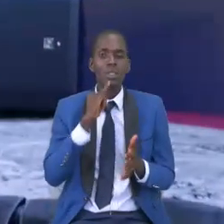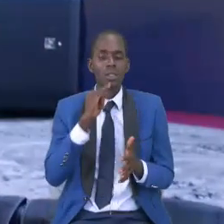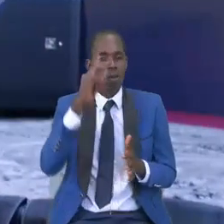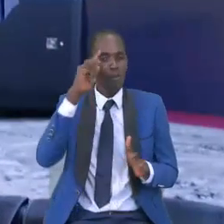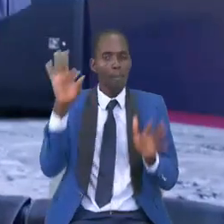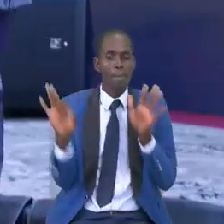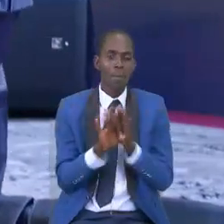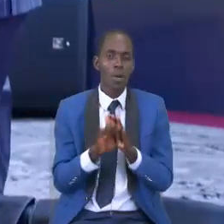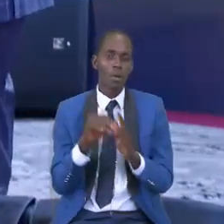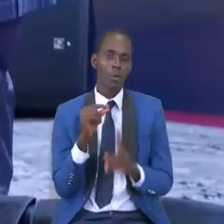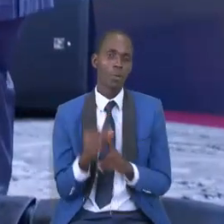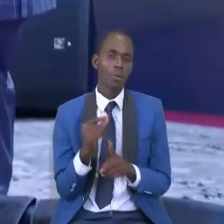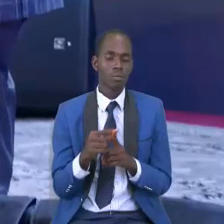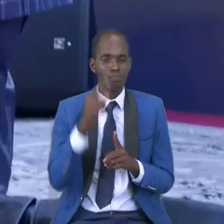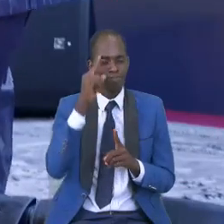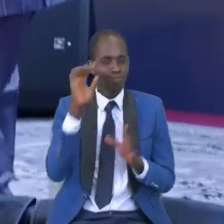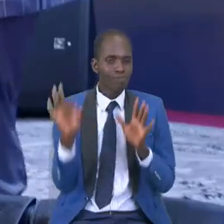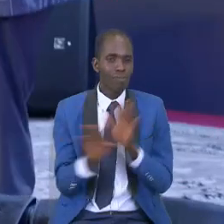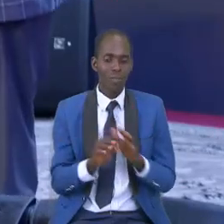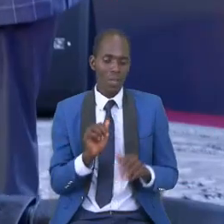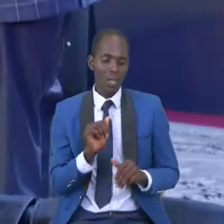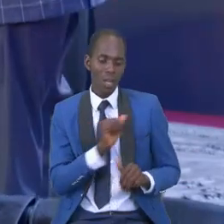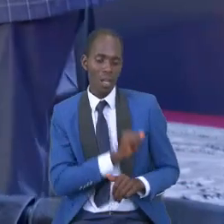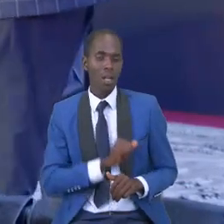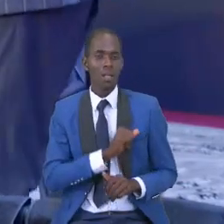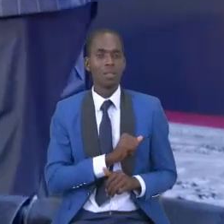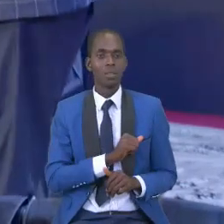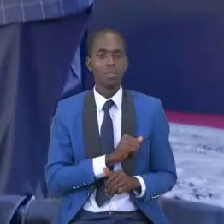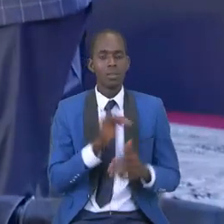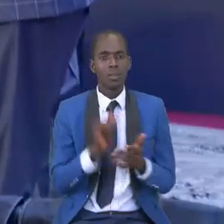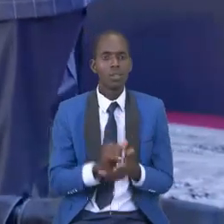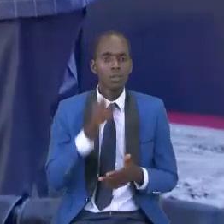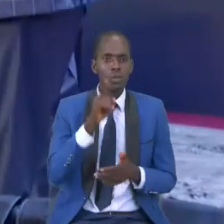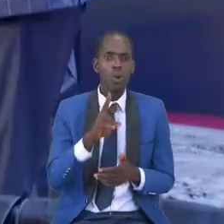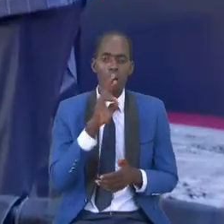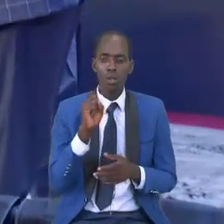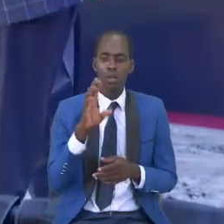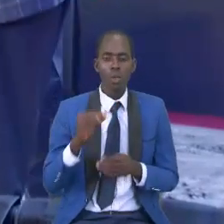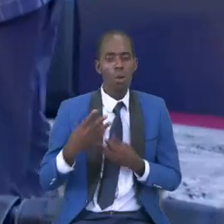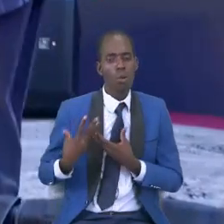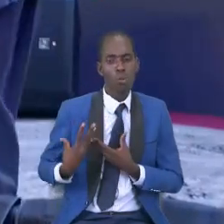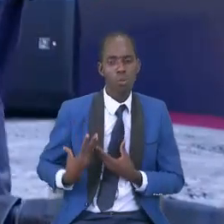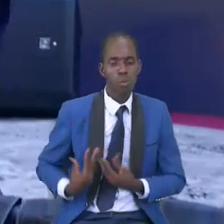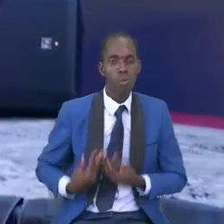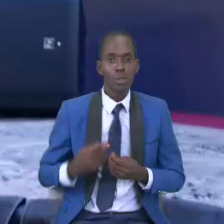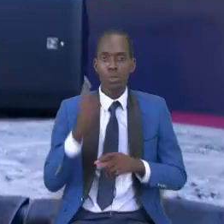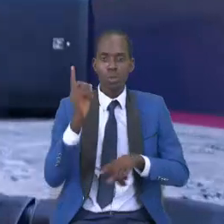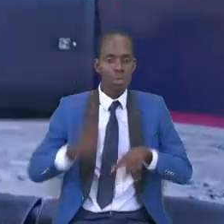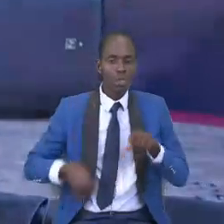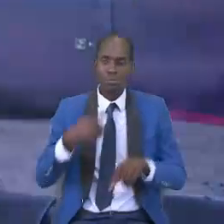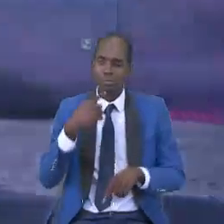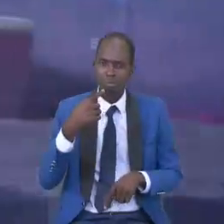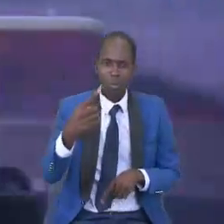word. Forbidding attitude, that you're so tender, you cannot tell somebody who